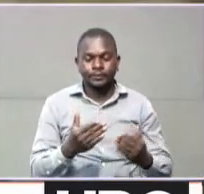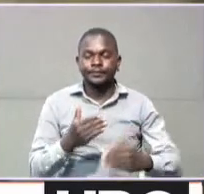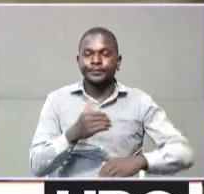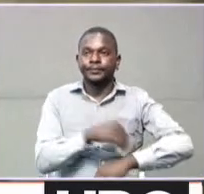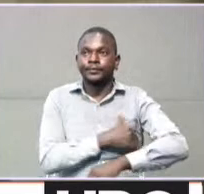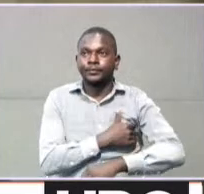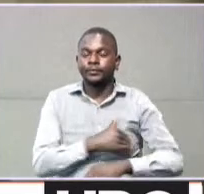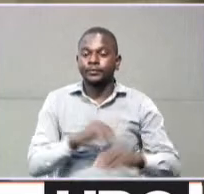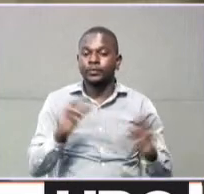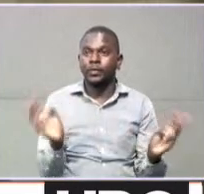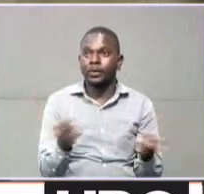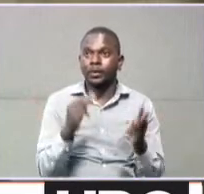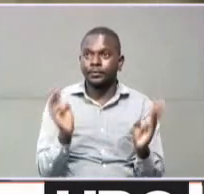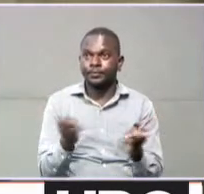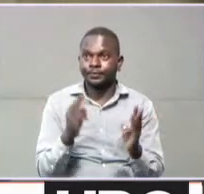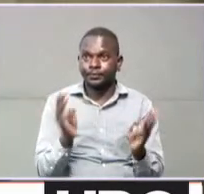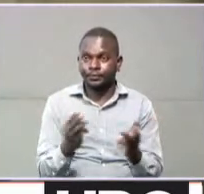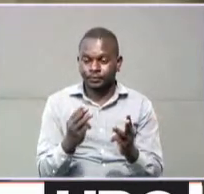whip